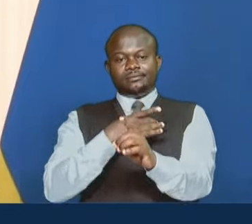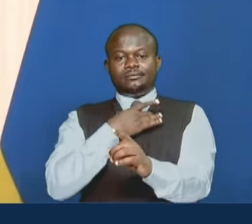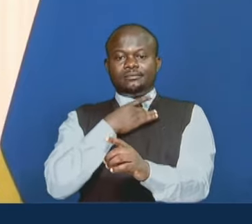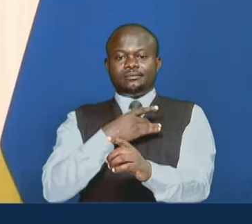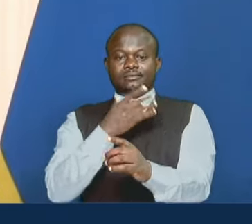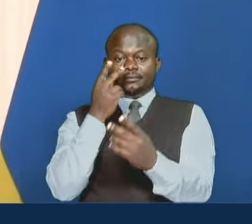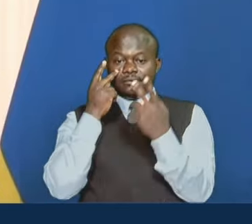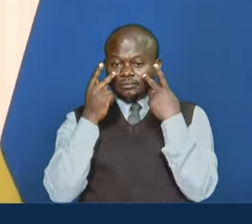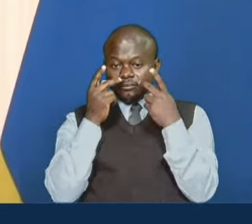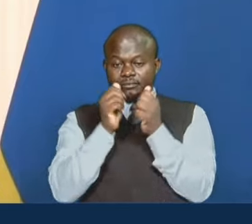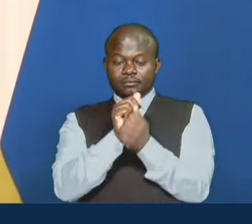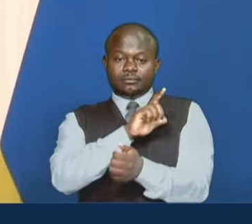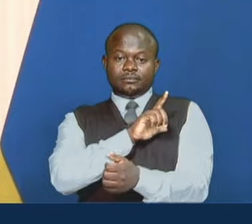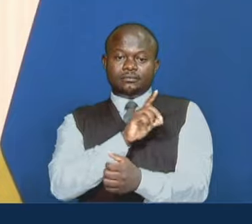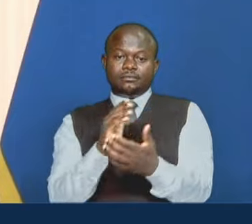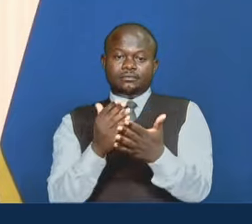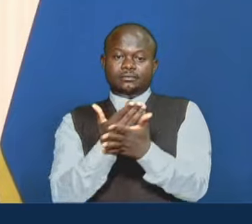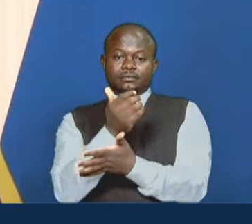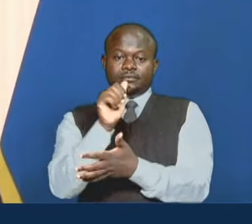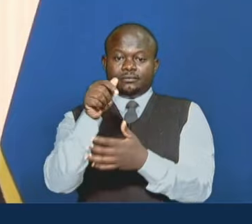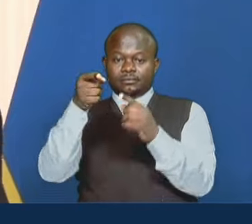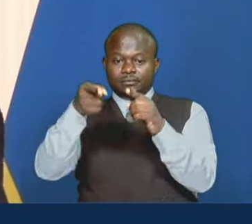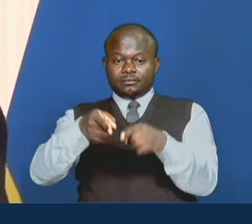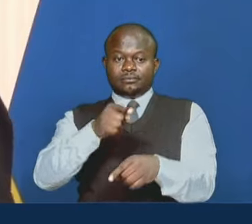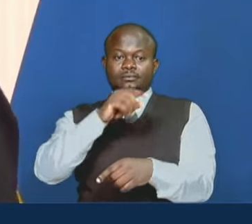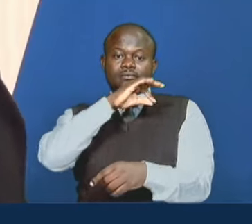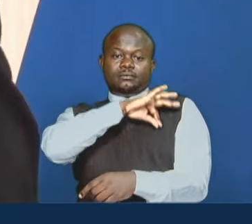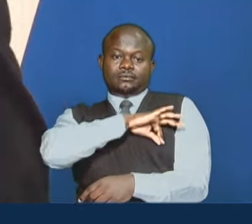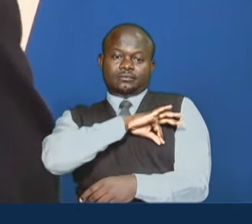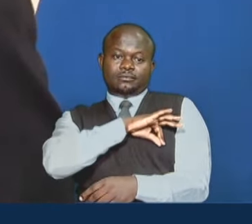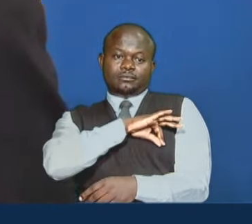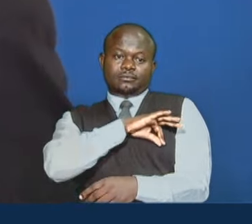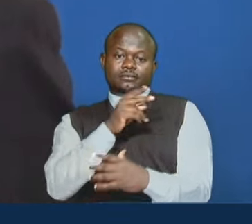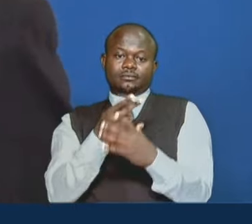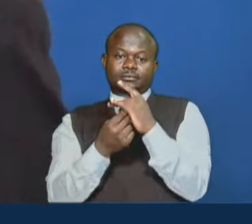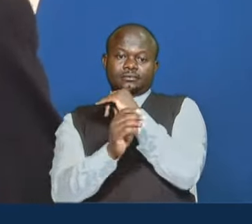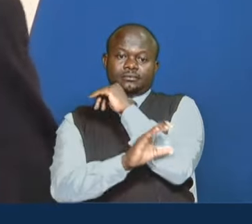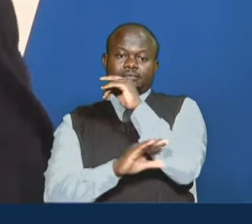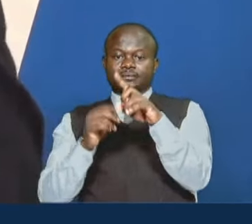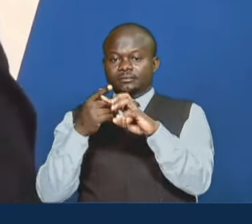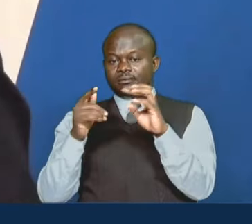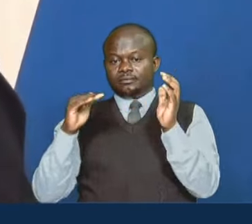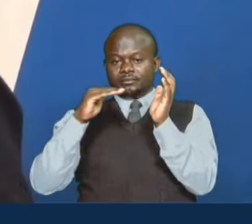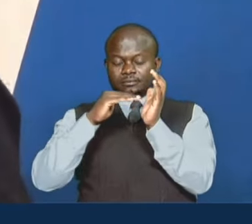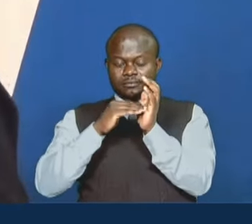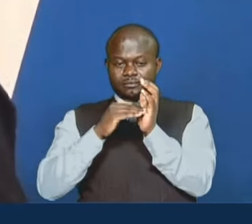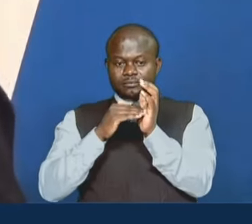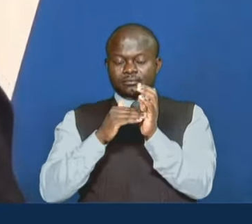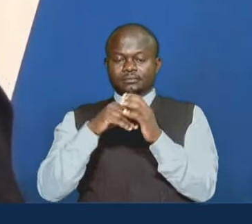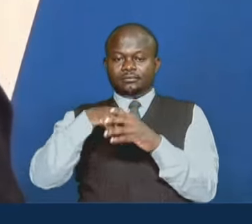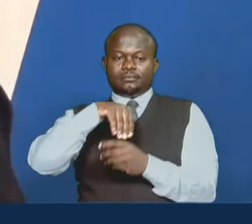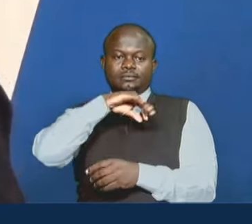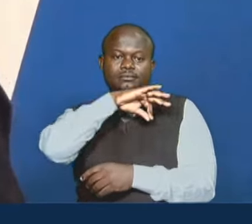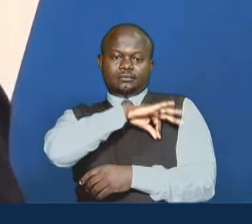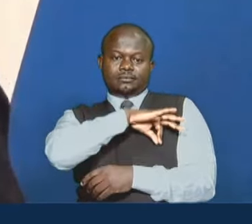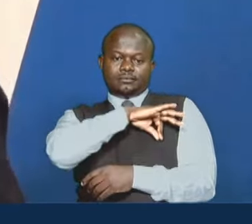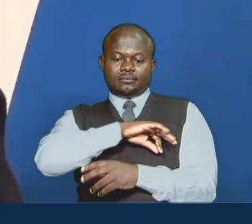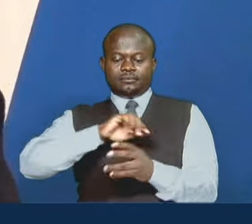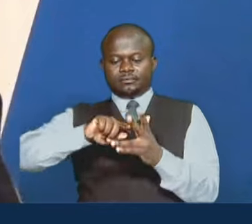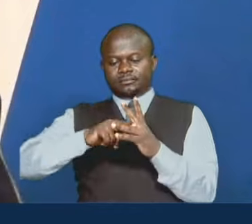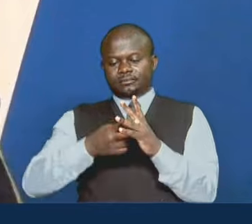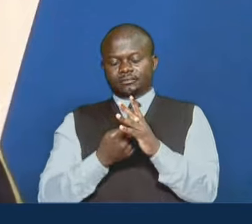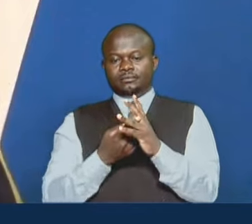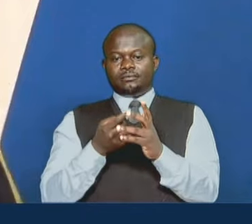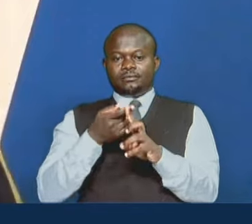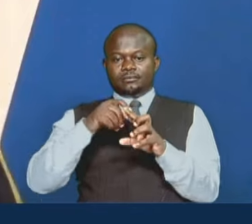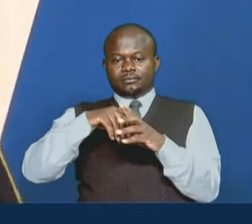ni ukureba amahirwe mashya yaboneka ku nyungu z'abaturage b'ibihugu byombi, ndetse kandi hakaba hari n'inyungu zatangiye kuva muri uyu